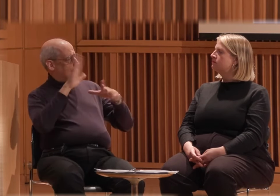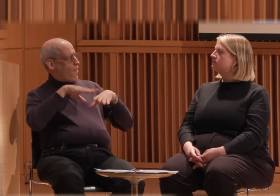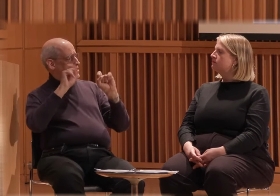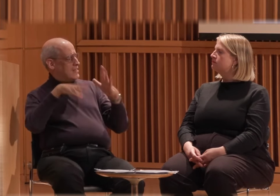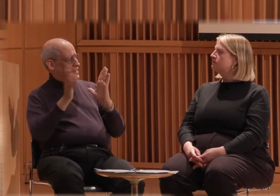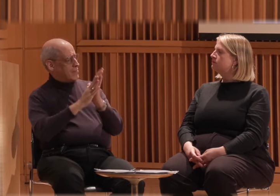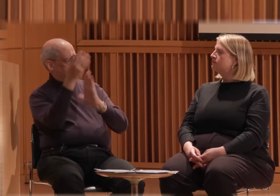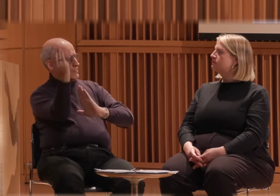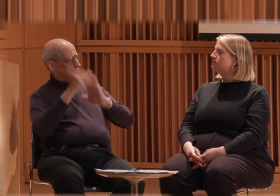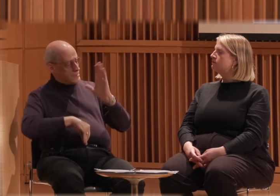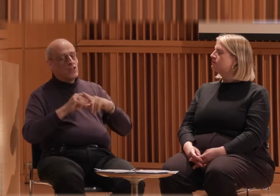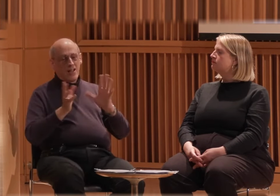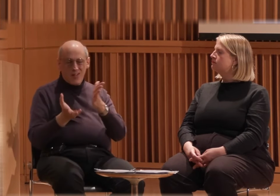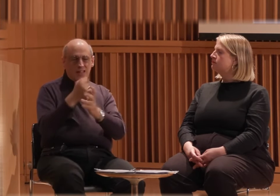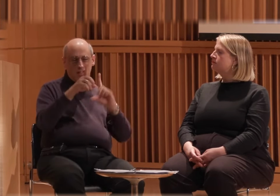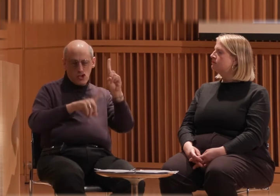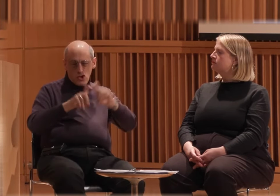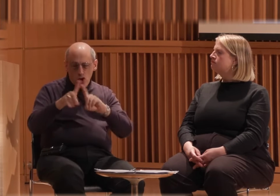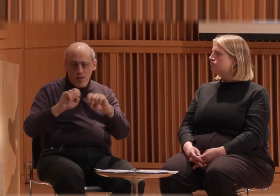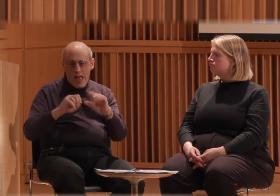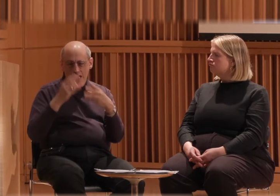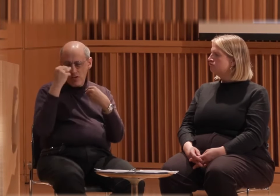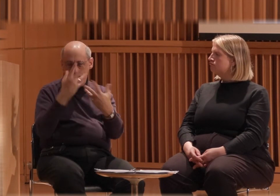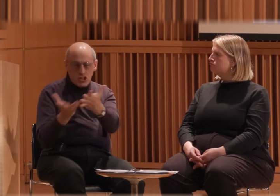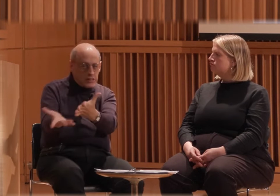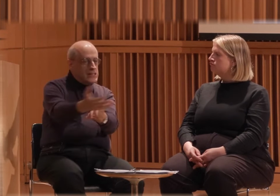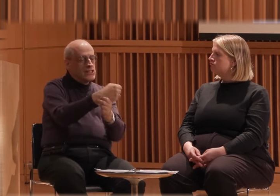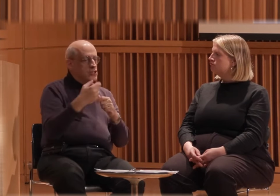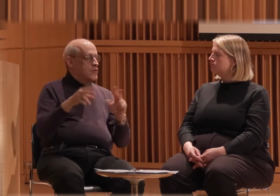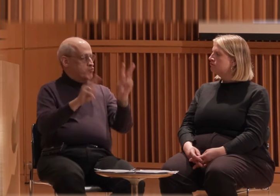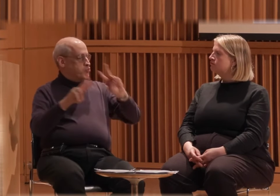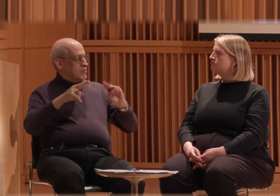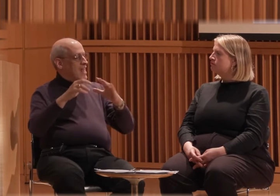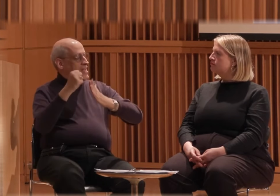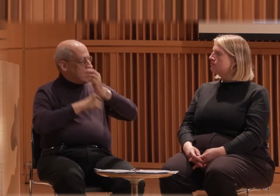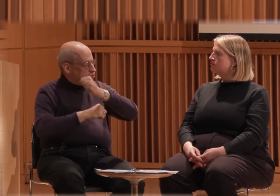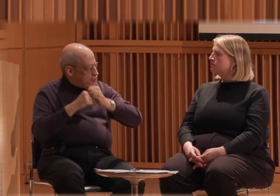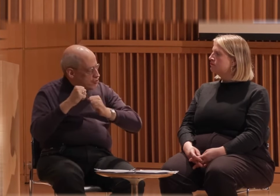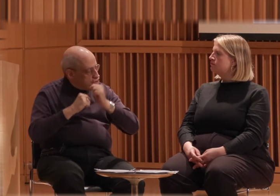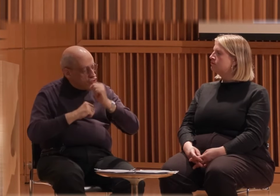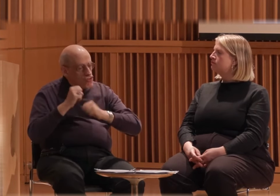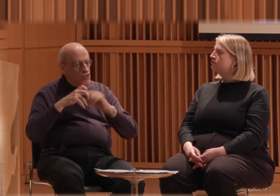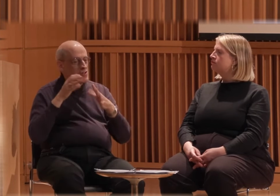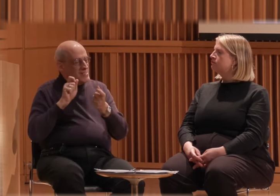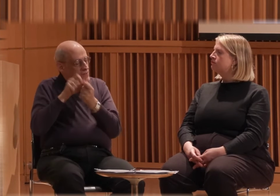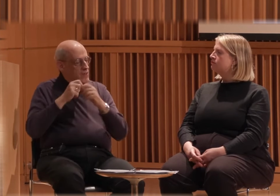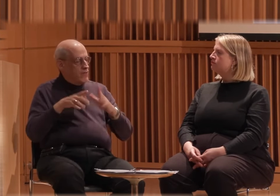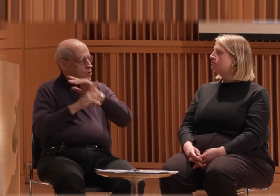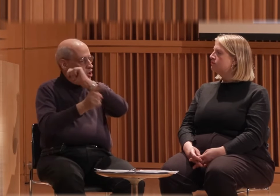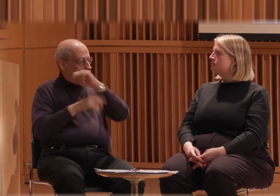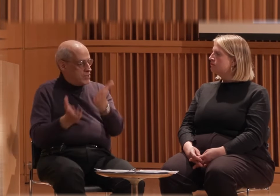like collecting surveillance, overseeing infrastructure, particularly for